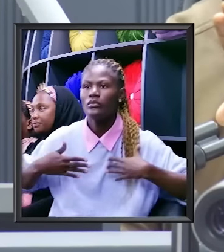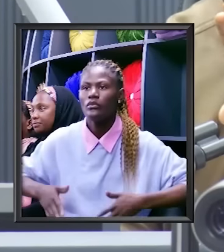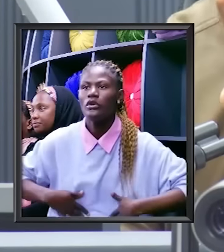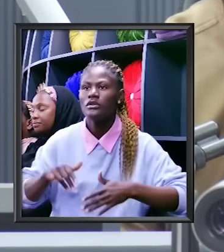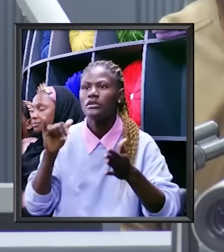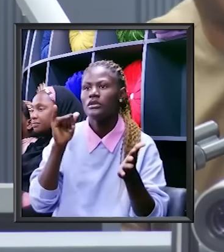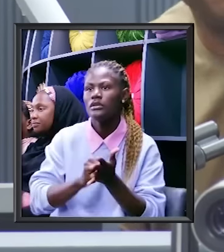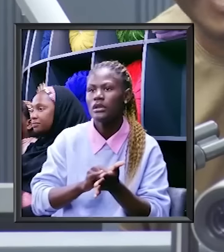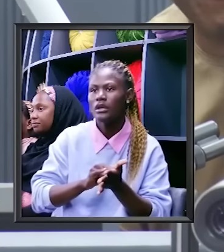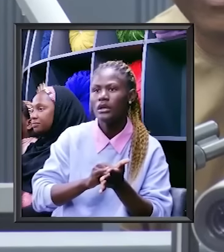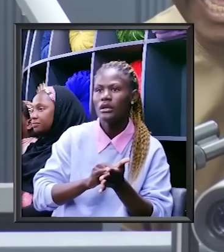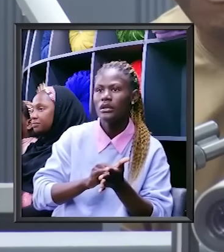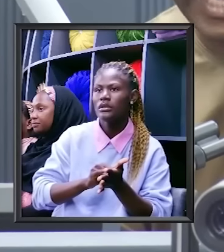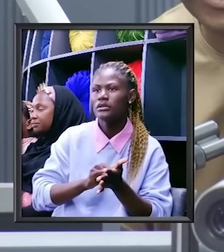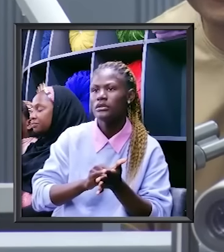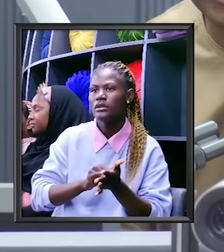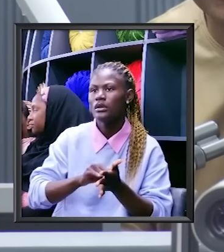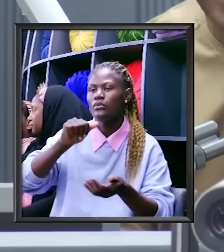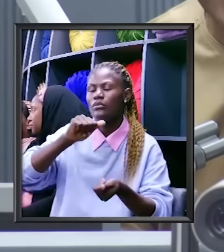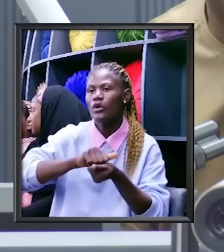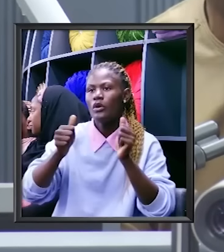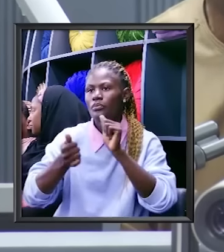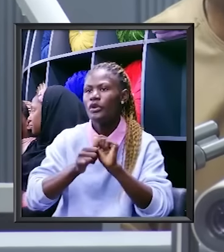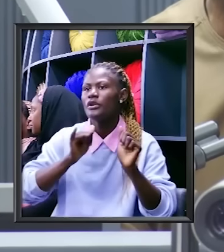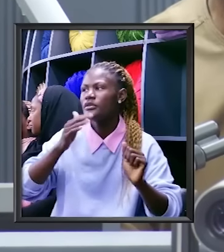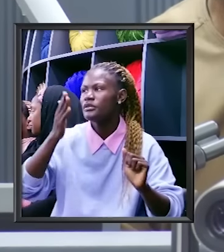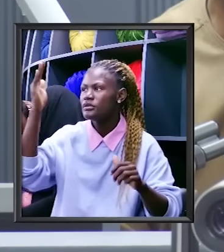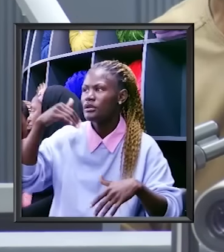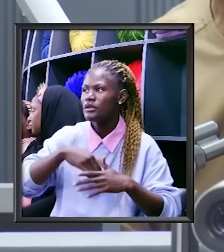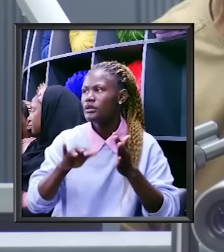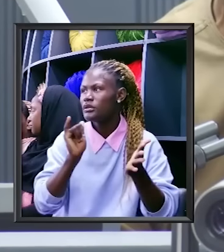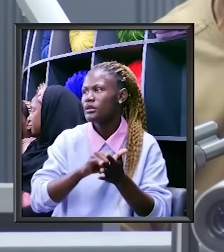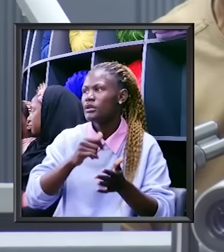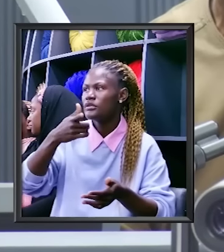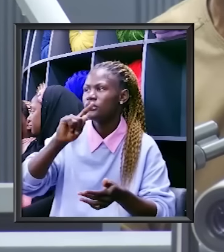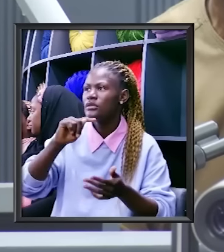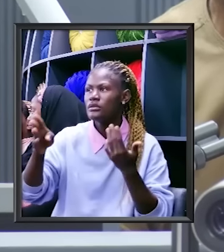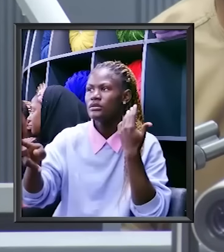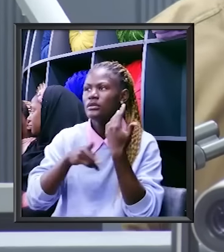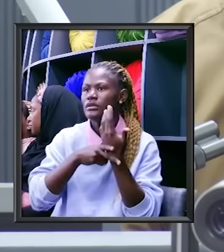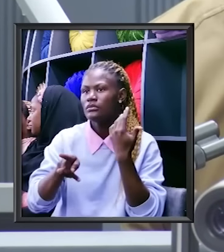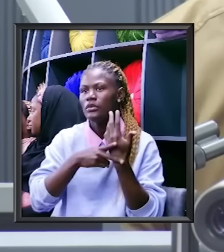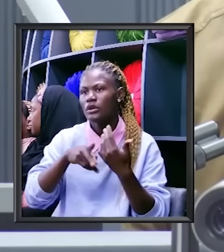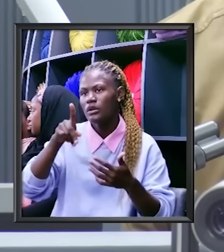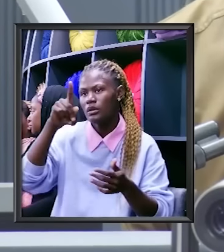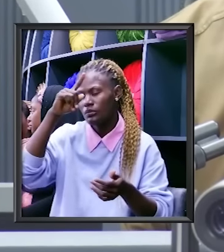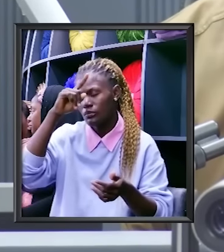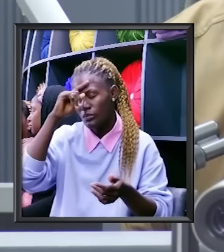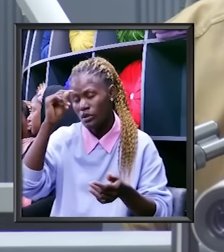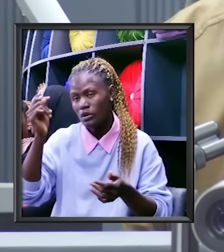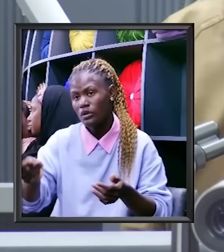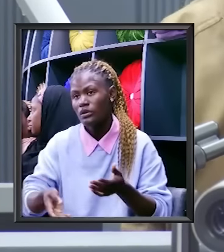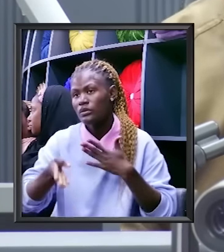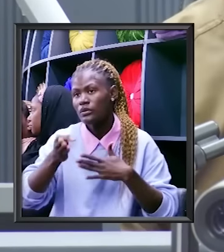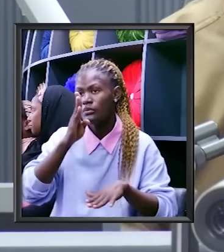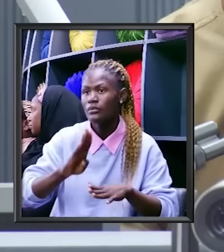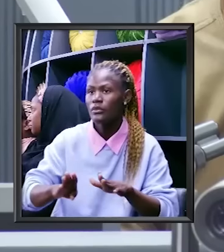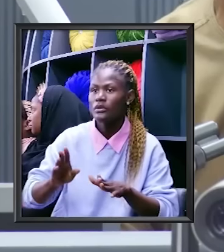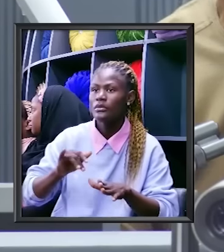branch. Say, problem there for that bank, GT Bank. For orange market, because if it be saying